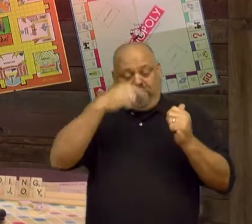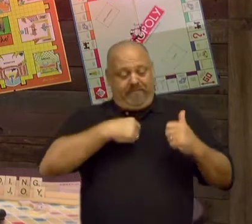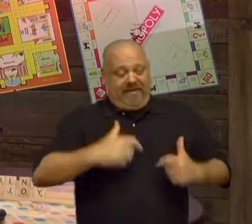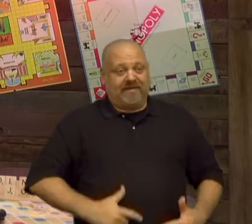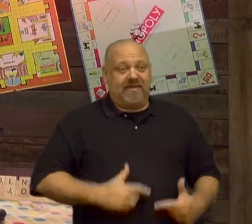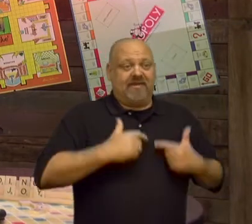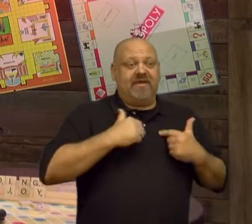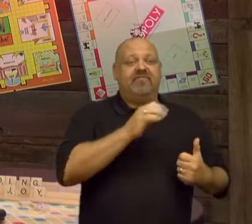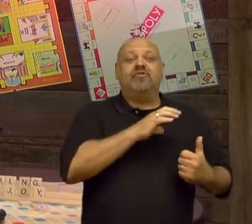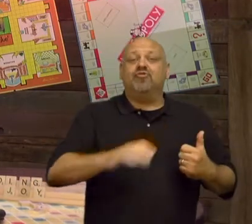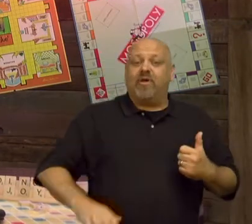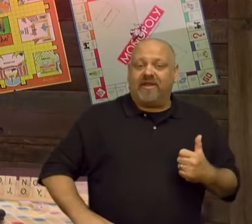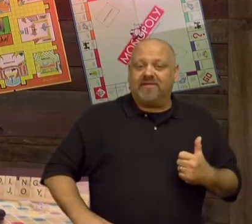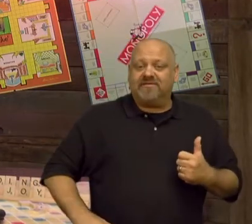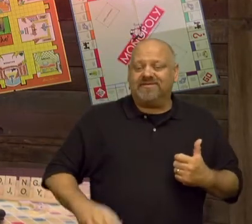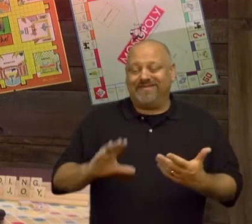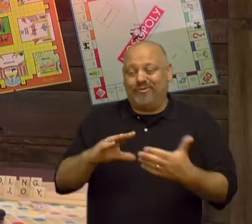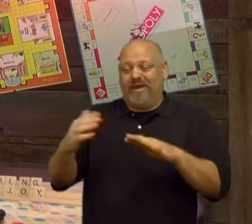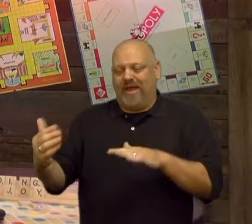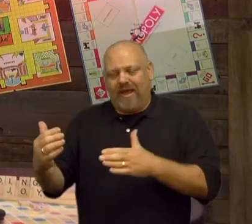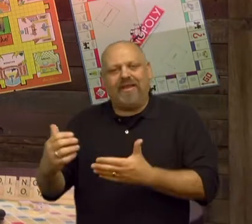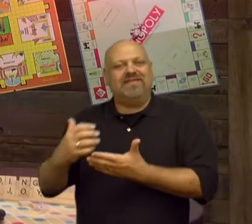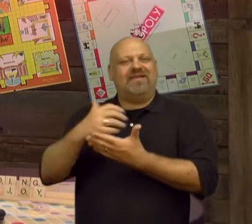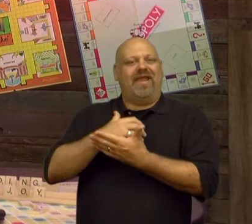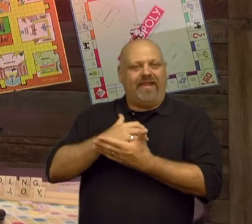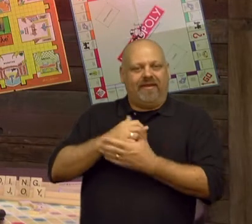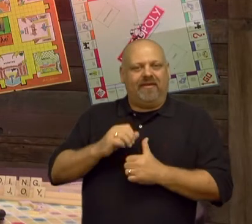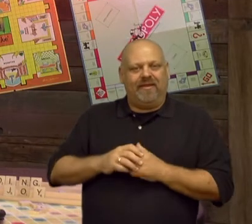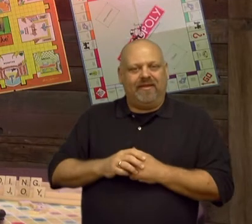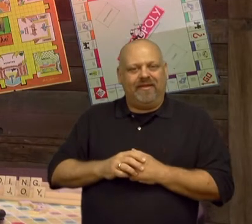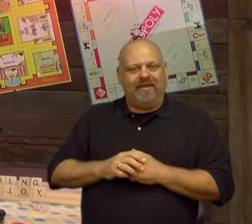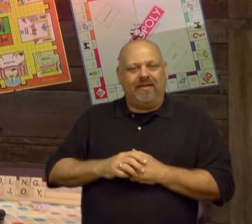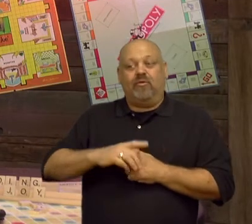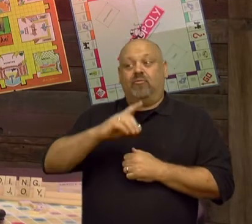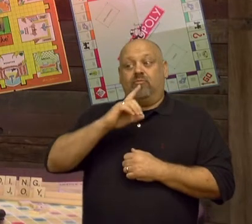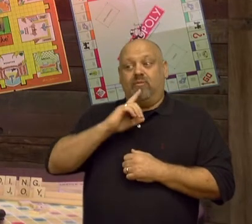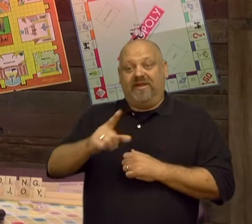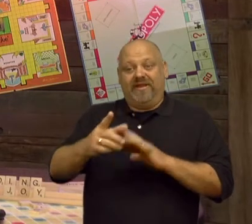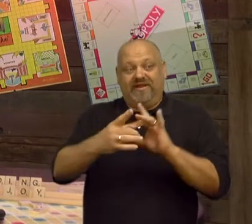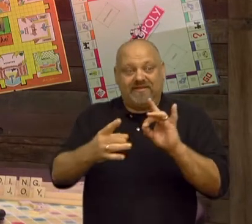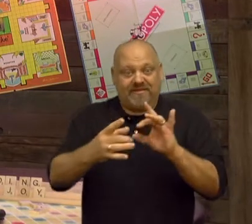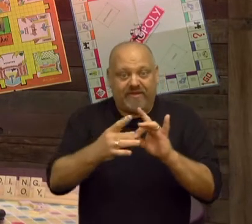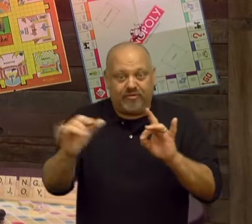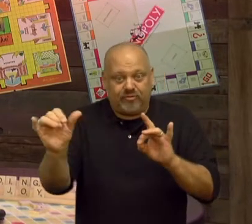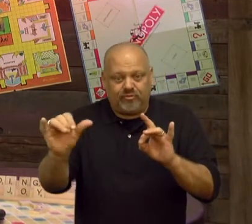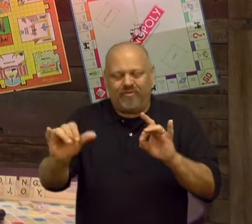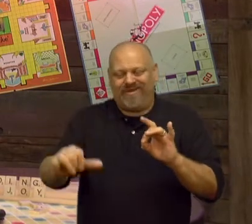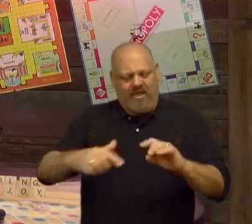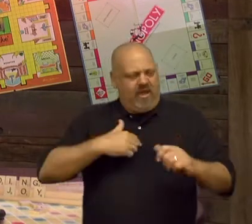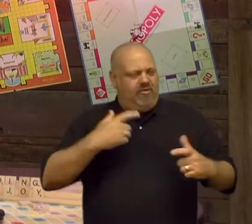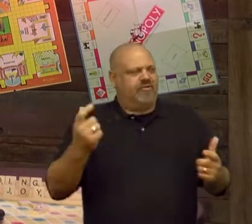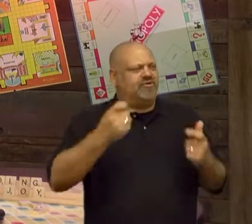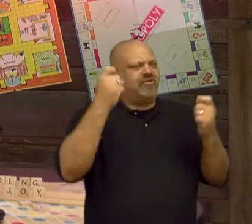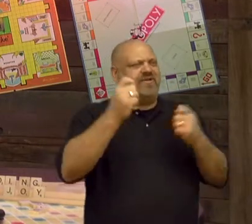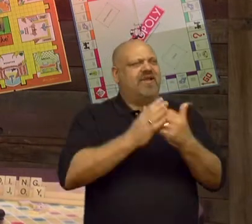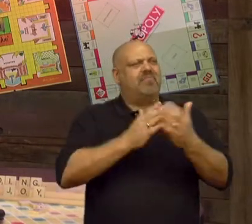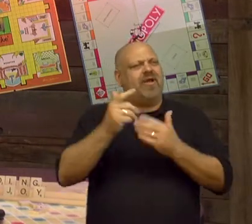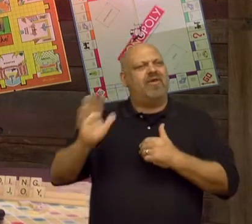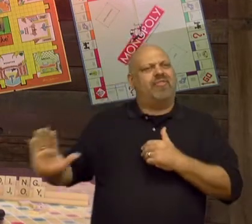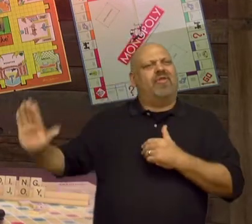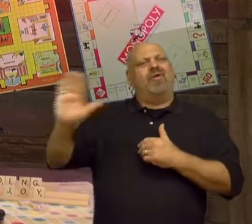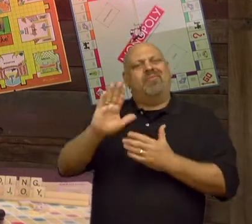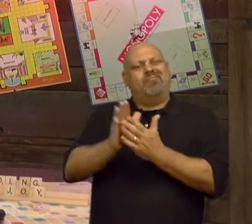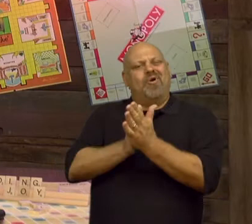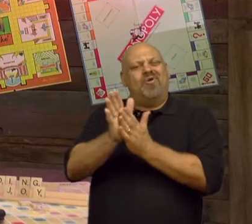to live is Christ, and to die is gain." He also said that, "I rejoice, regardless of